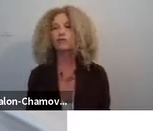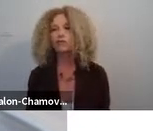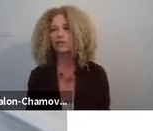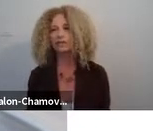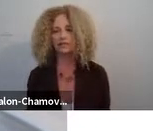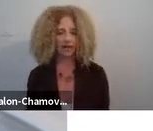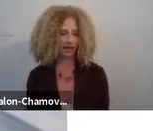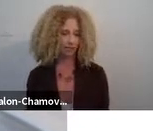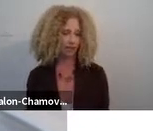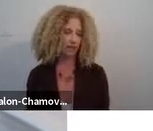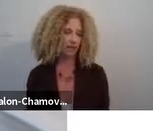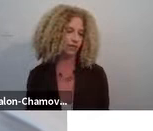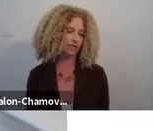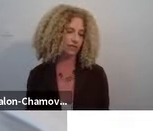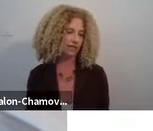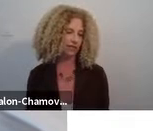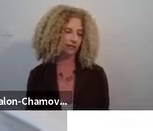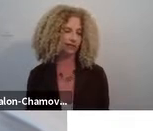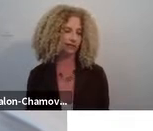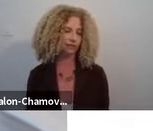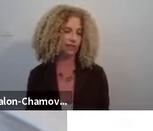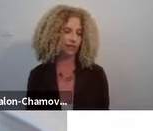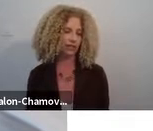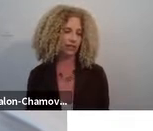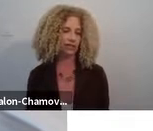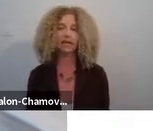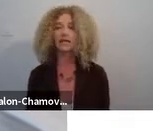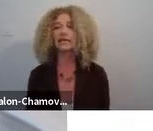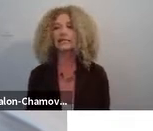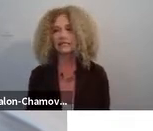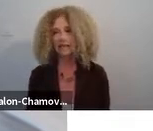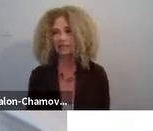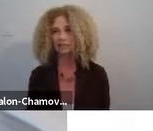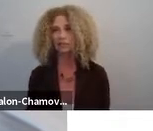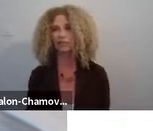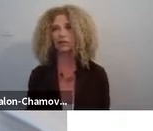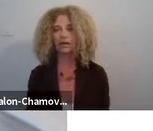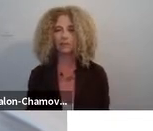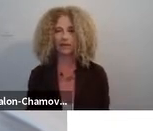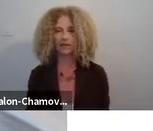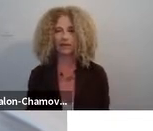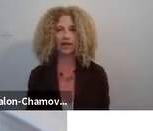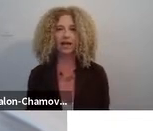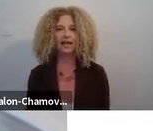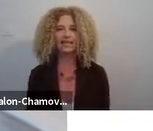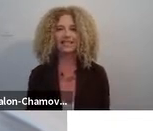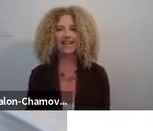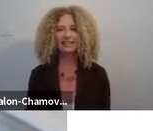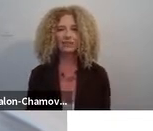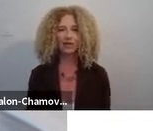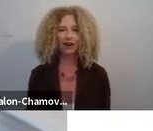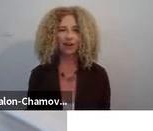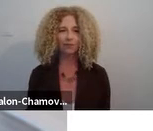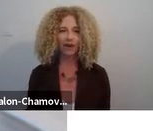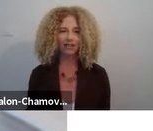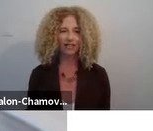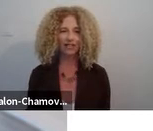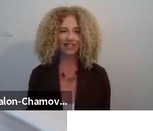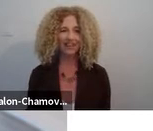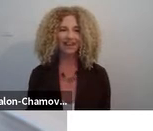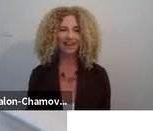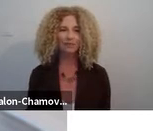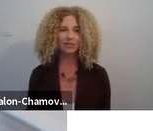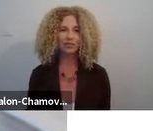for real-time presentation of information in an accessible manner. And that is where our